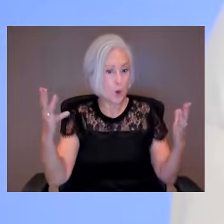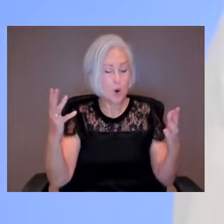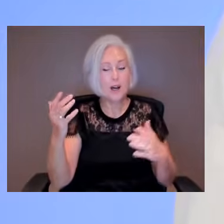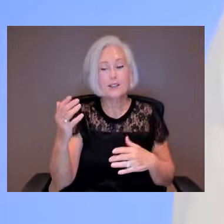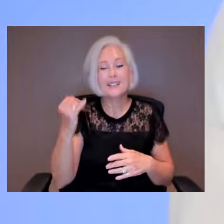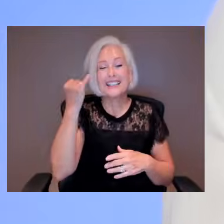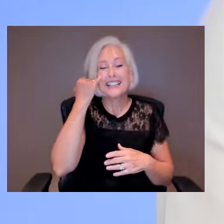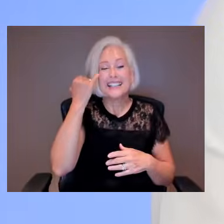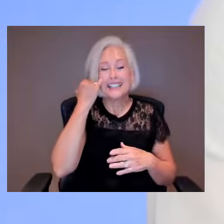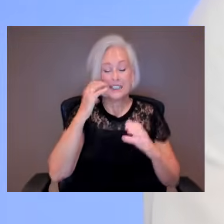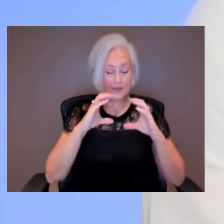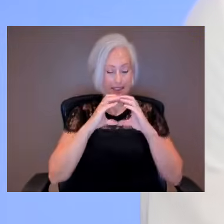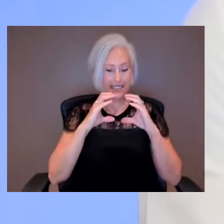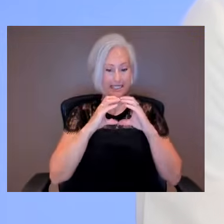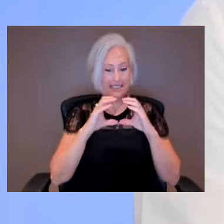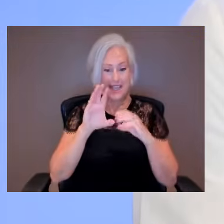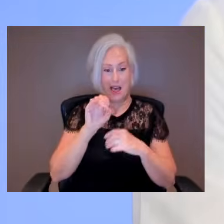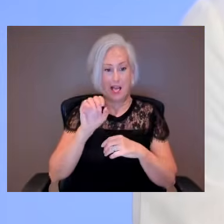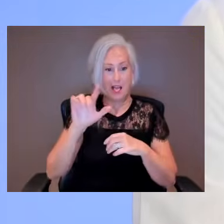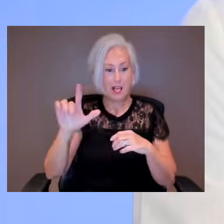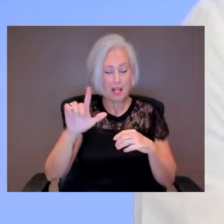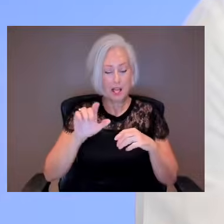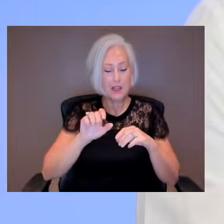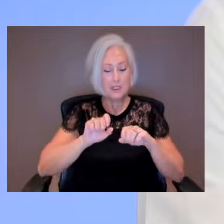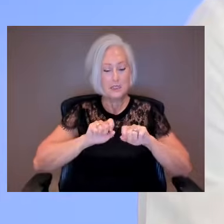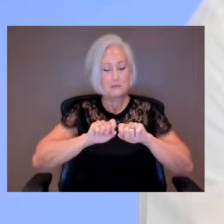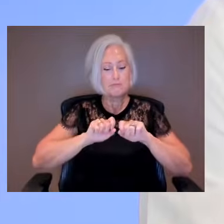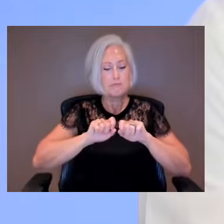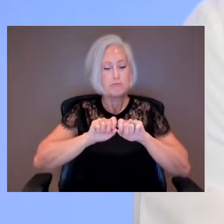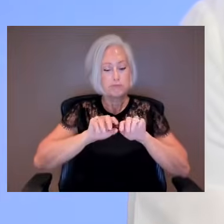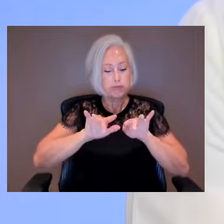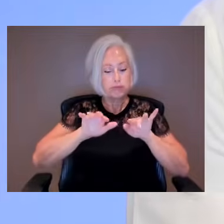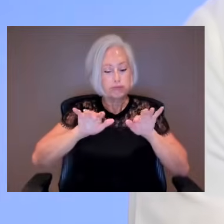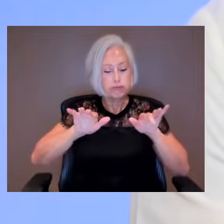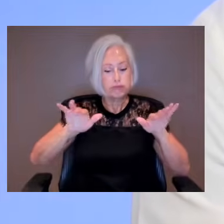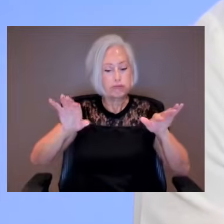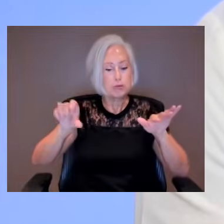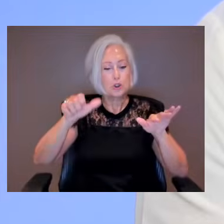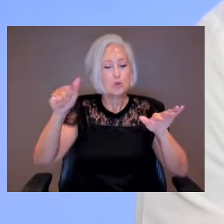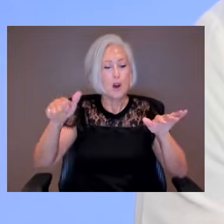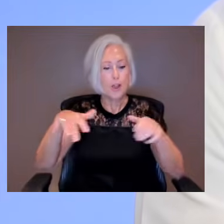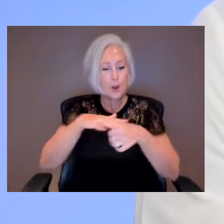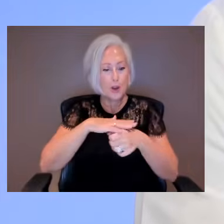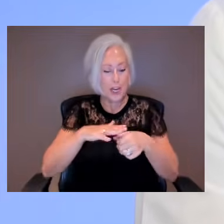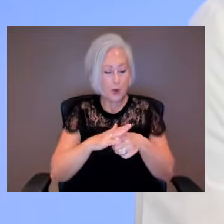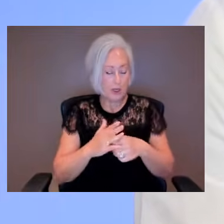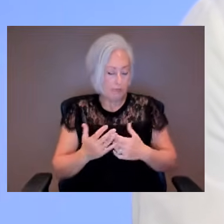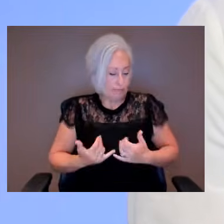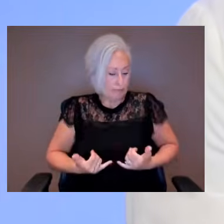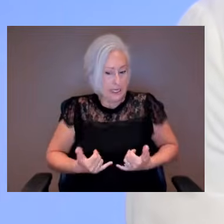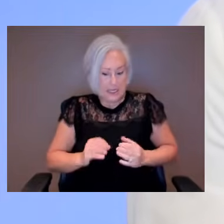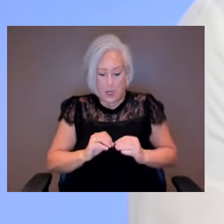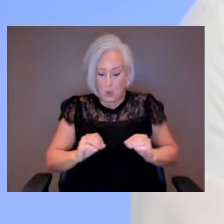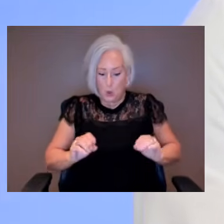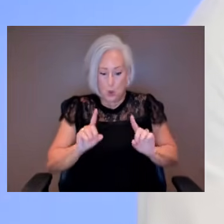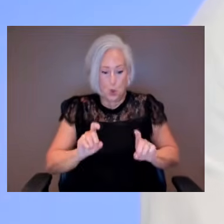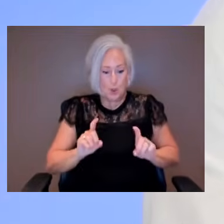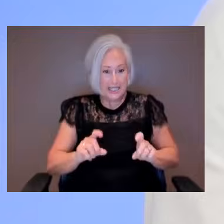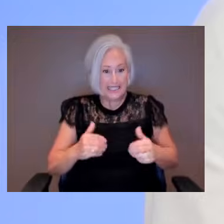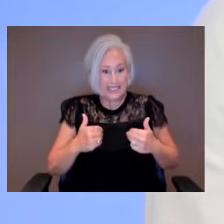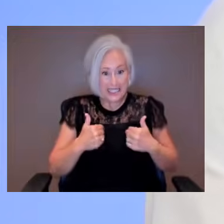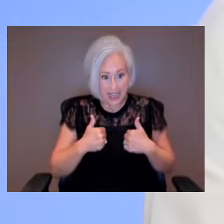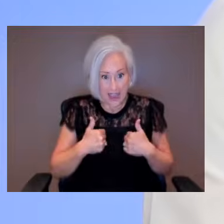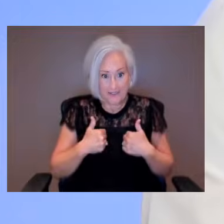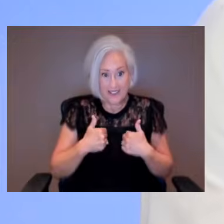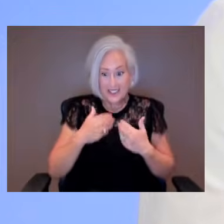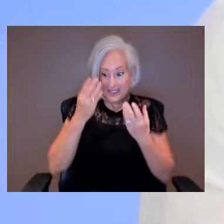testing right now to determine whether there are cells in other places. So having that conversation and telling them we don't know the